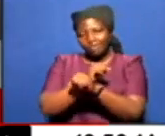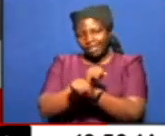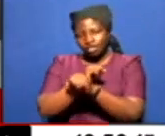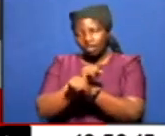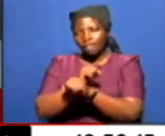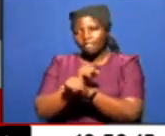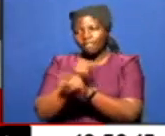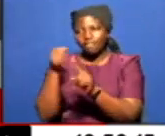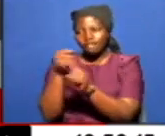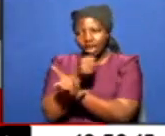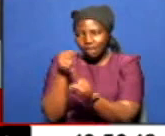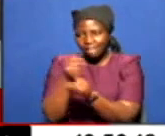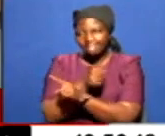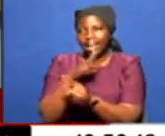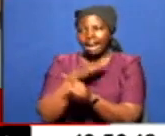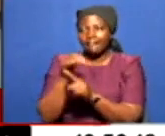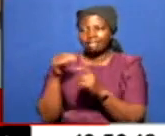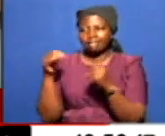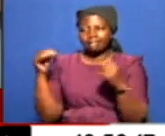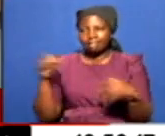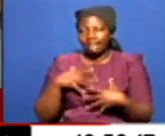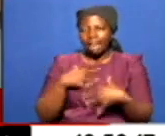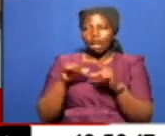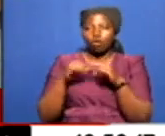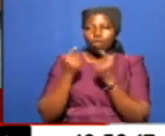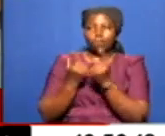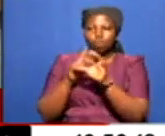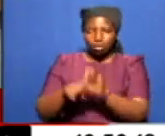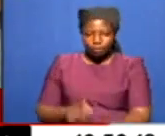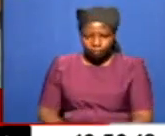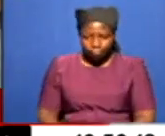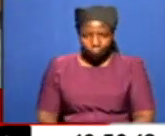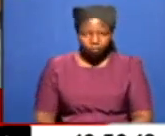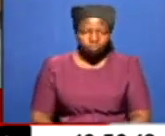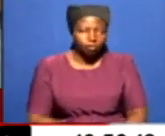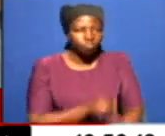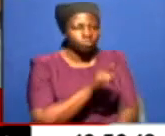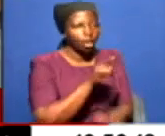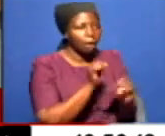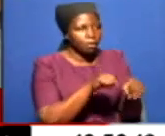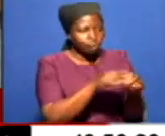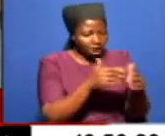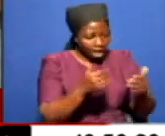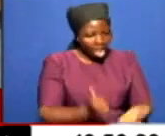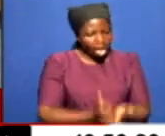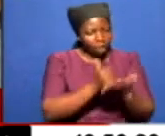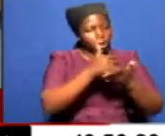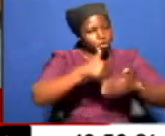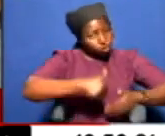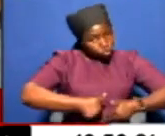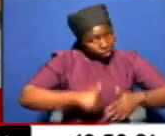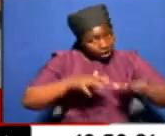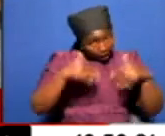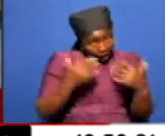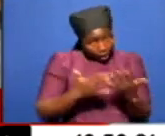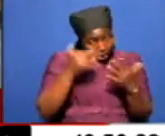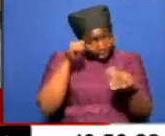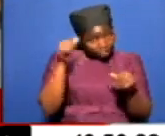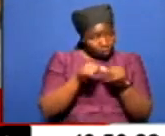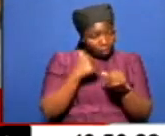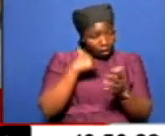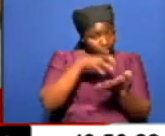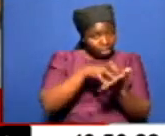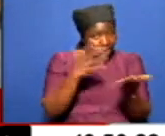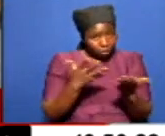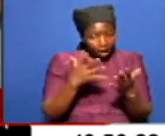and radicalization. Masisi, how do we help youth that come out and say that I remember there's an incident where some youths